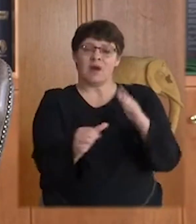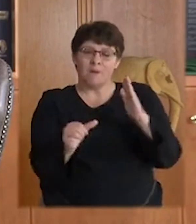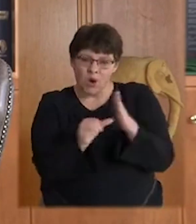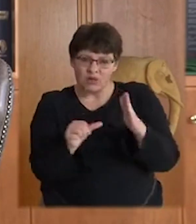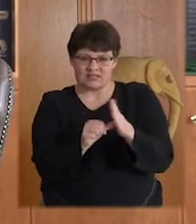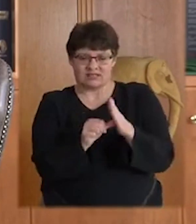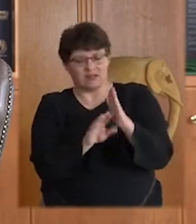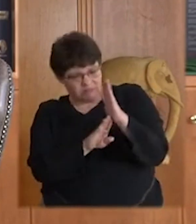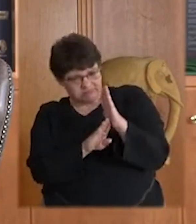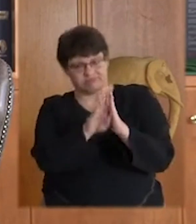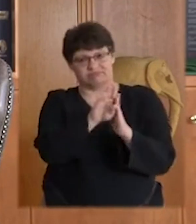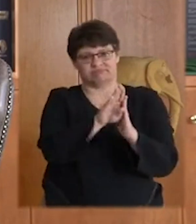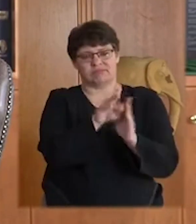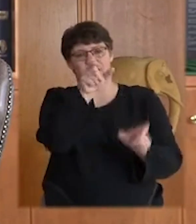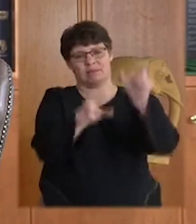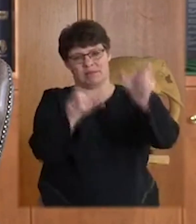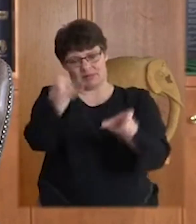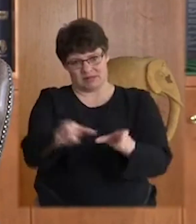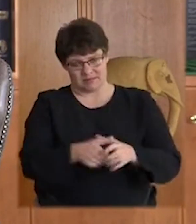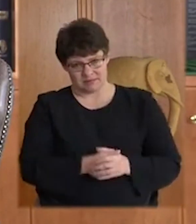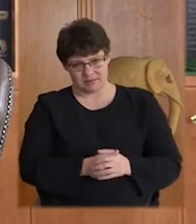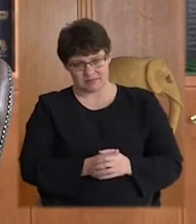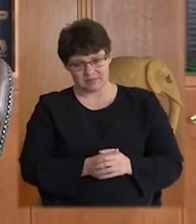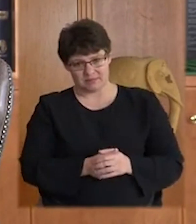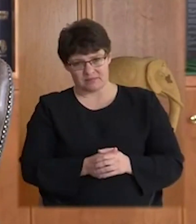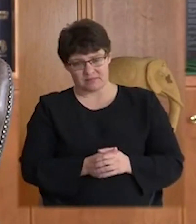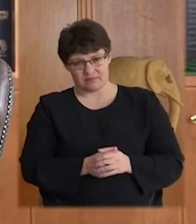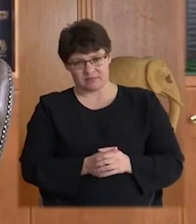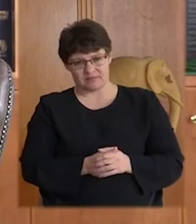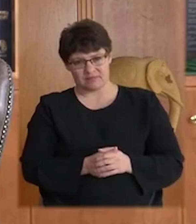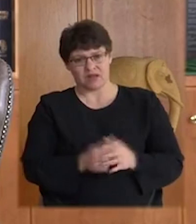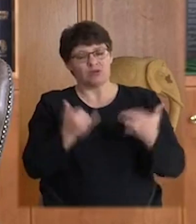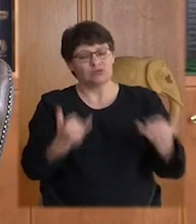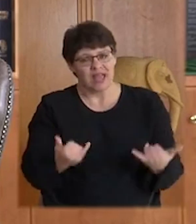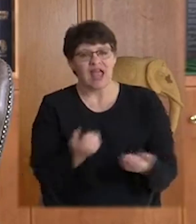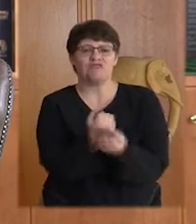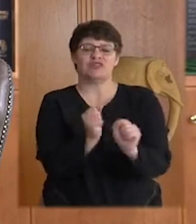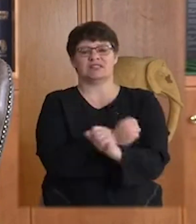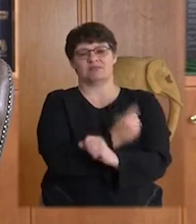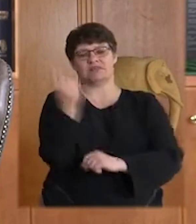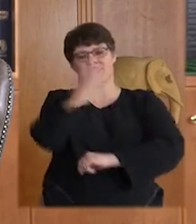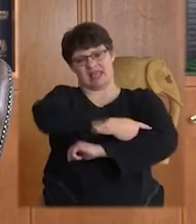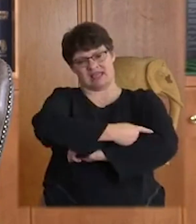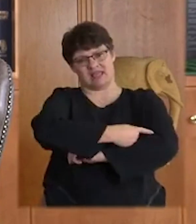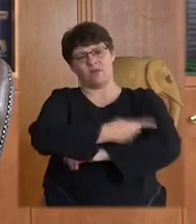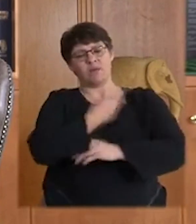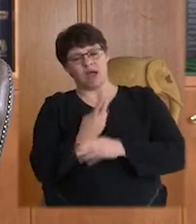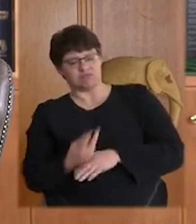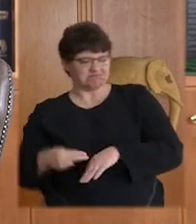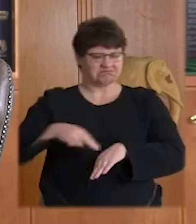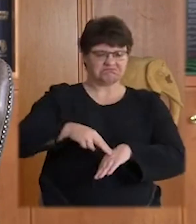very survival as a people. This Freedom Day, let us stand united against this